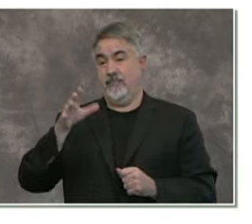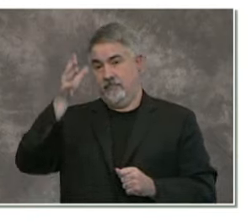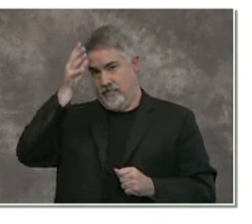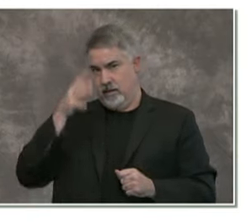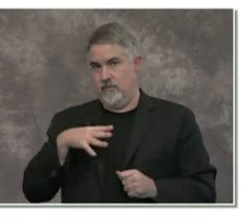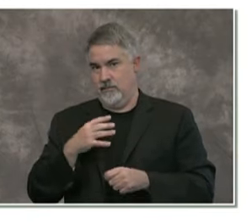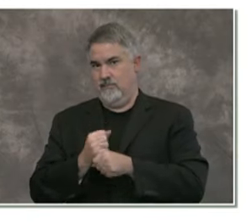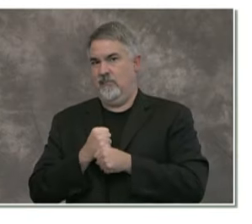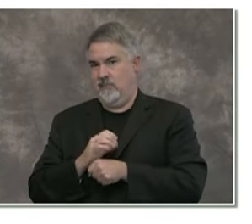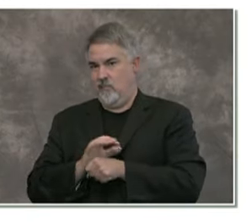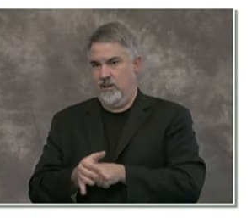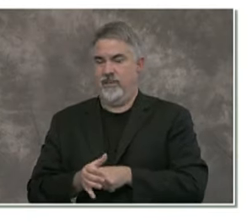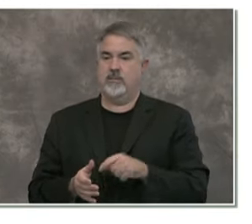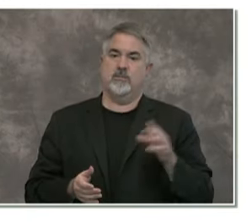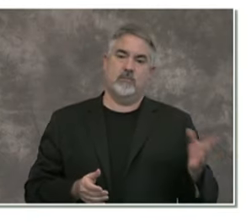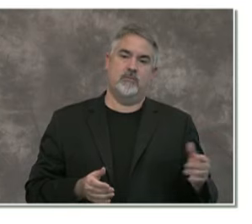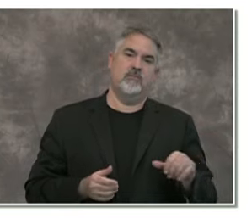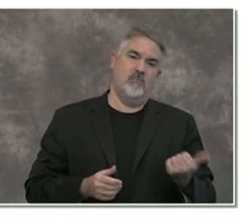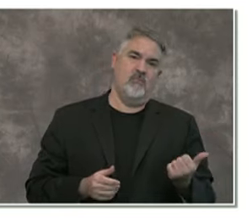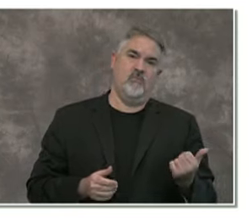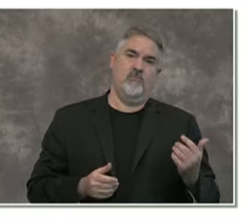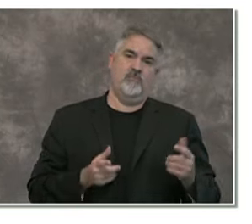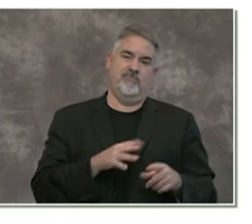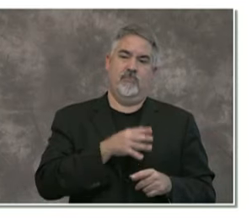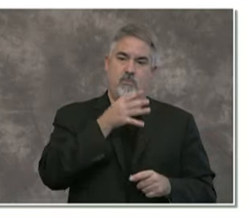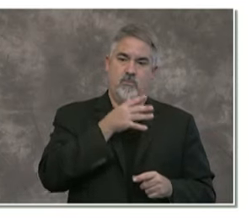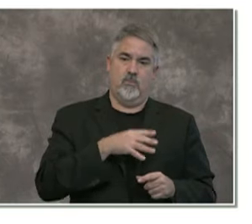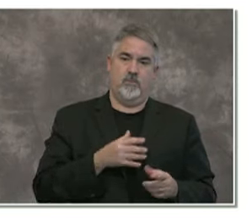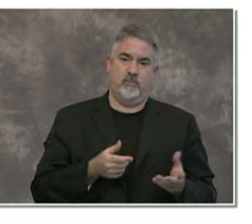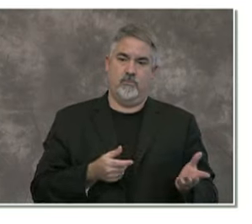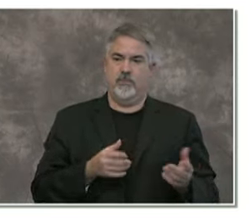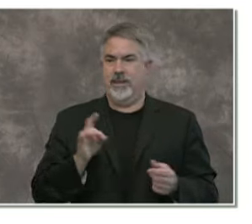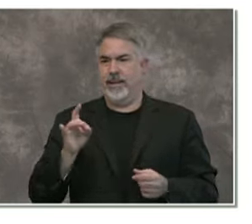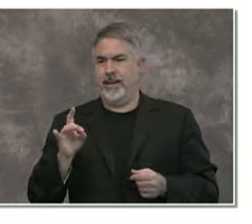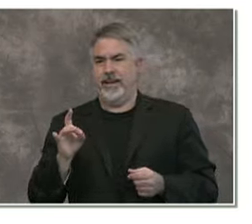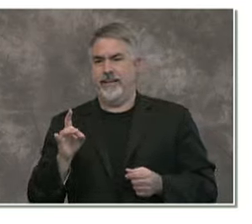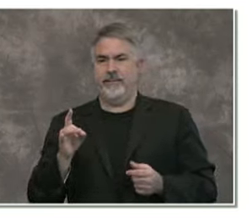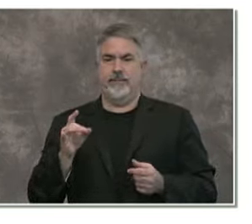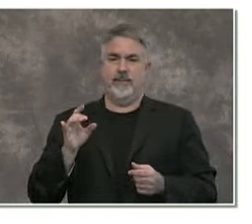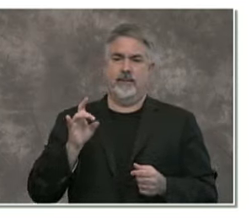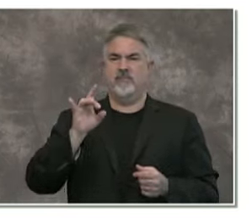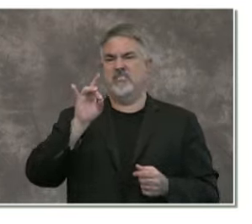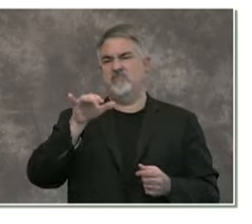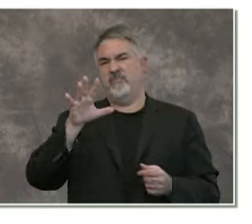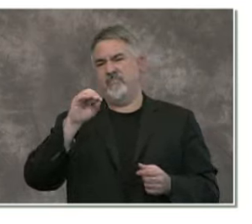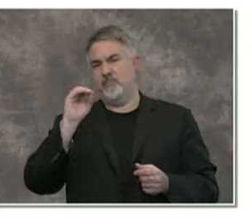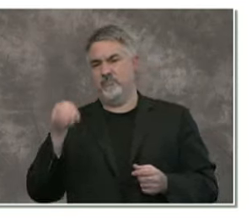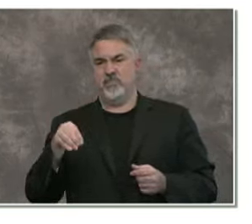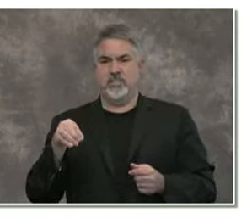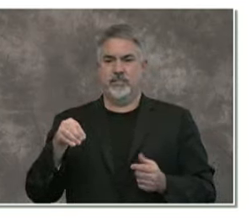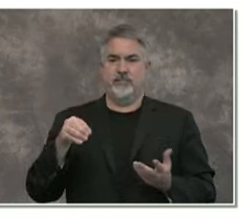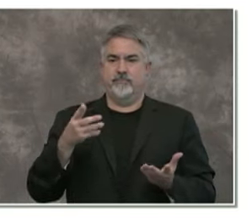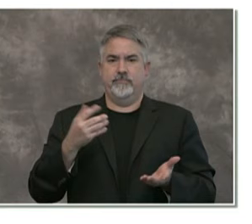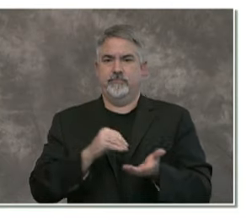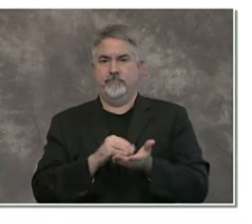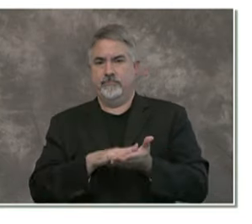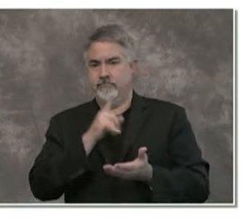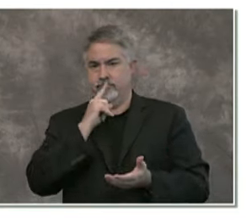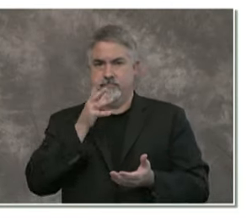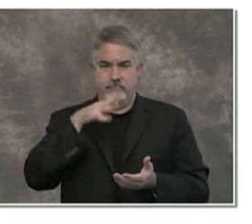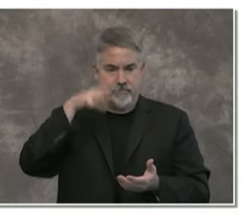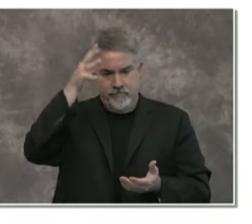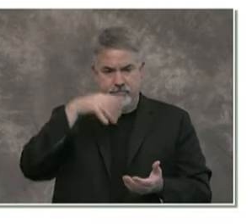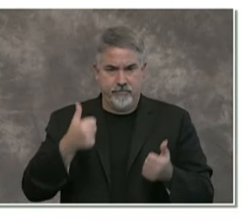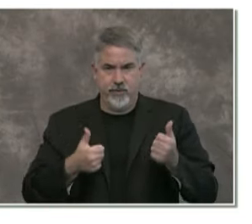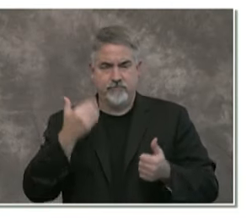male. And 8 individuals, or approximately 0.5%, have no gender identified.